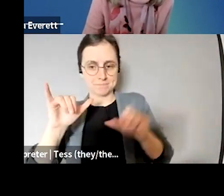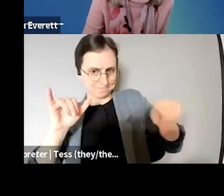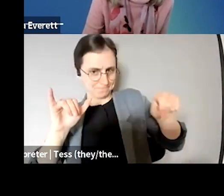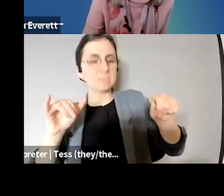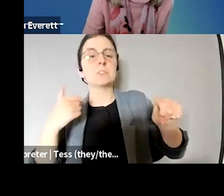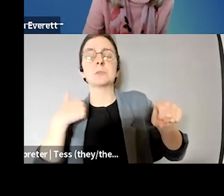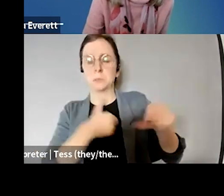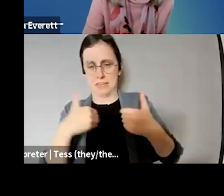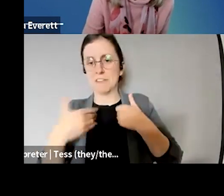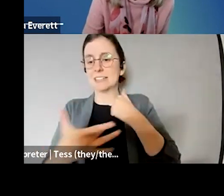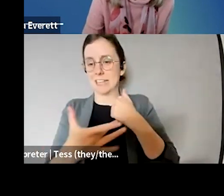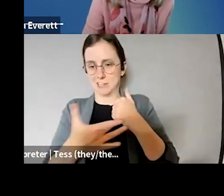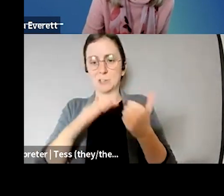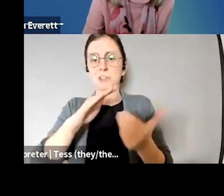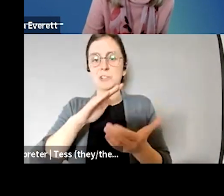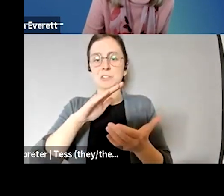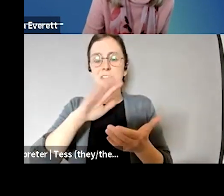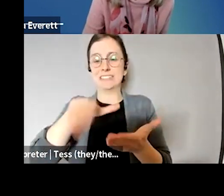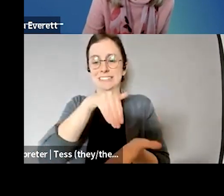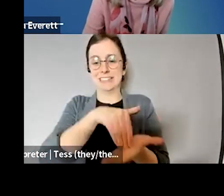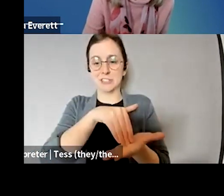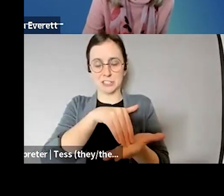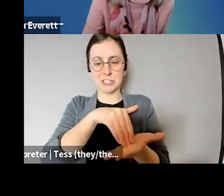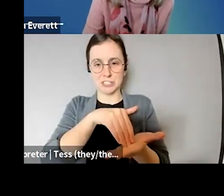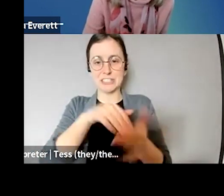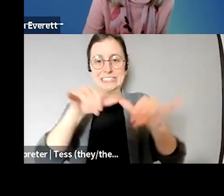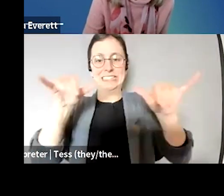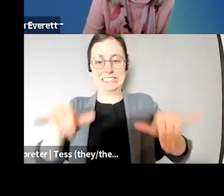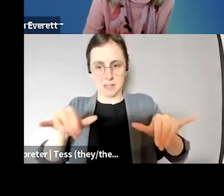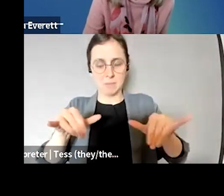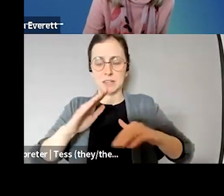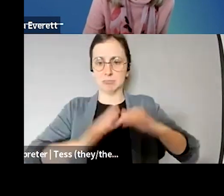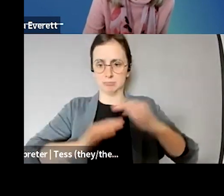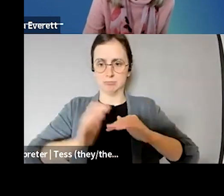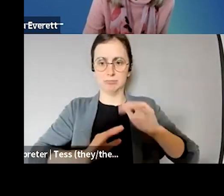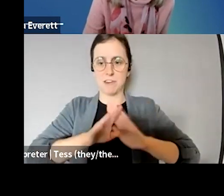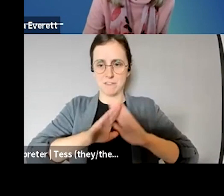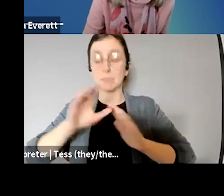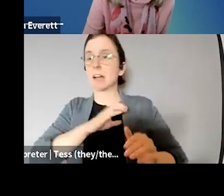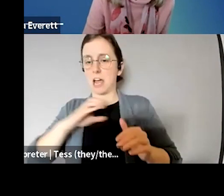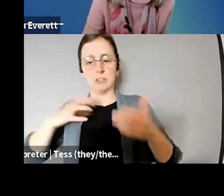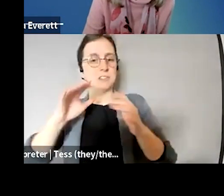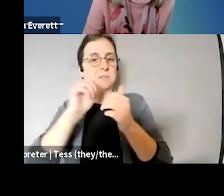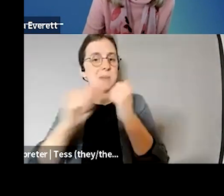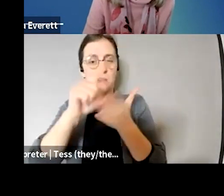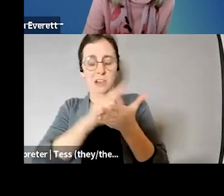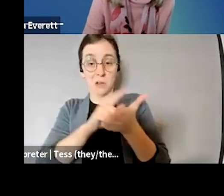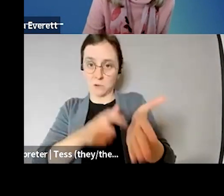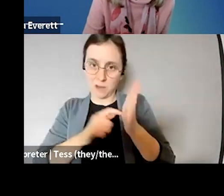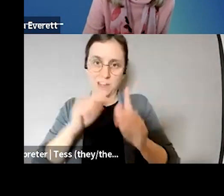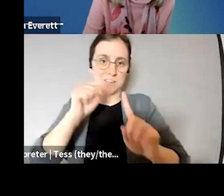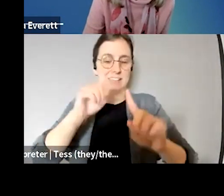in the works because the Congress passed a statute requiring that, and it will definitely include financing strategies that's specified in